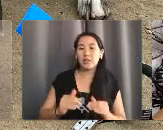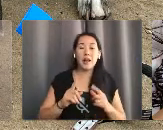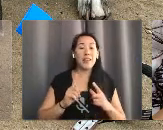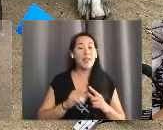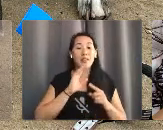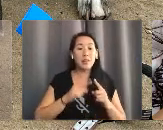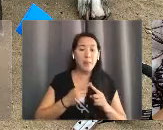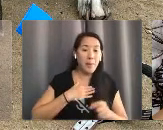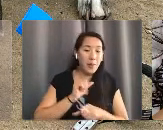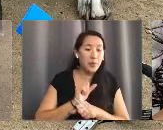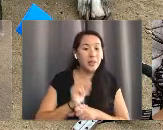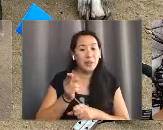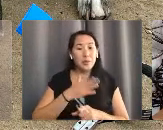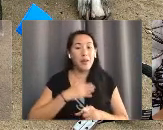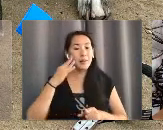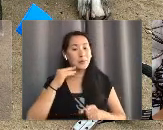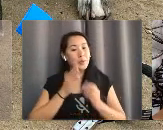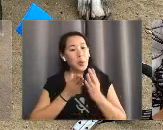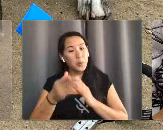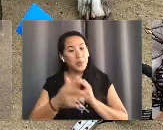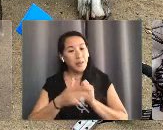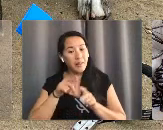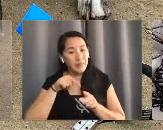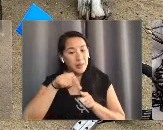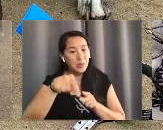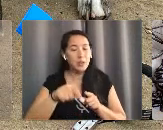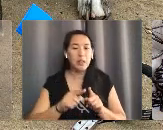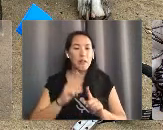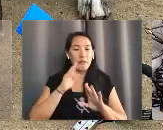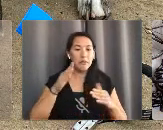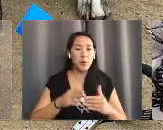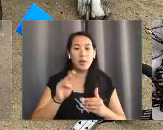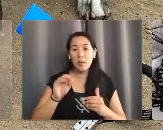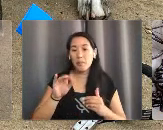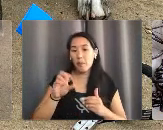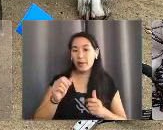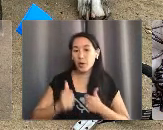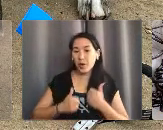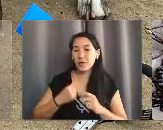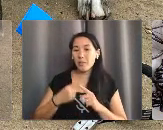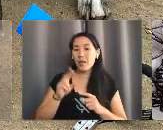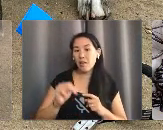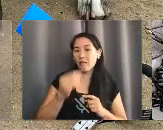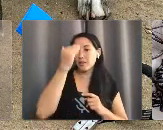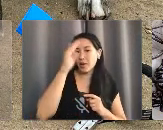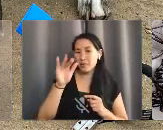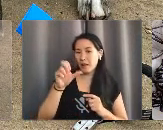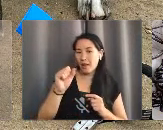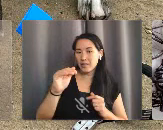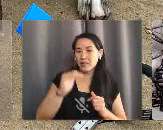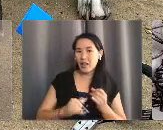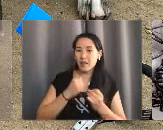stories and experiences that I've had through the tech industry, and really focusing on microaggression and unconscious bias. And then lastly, share